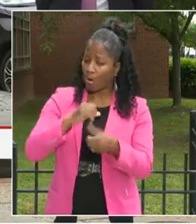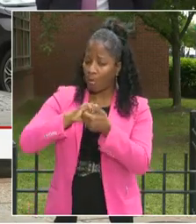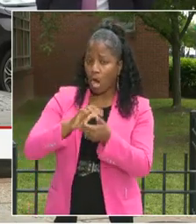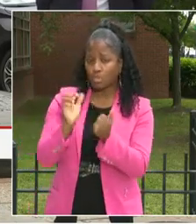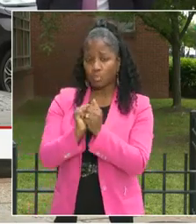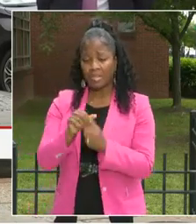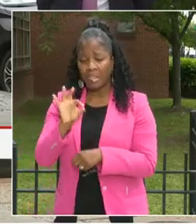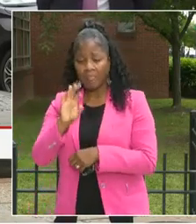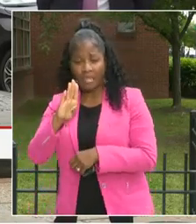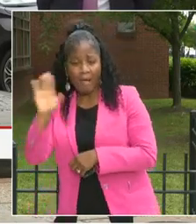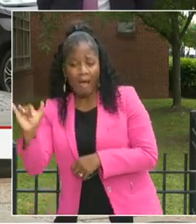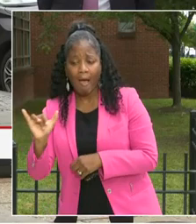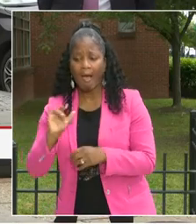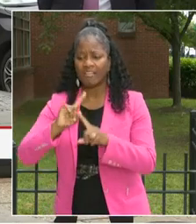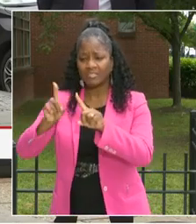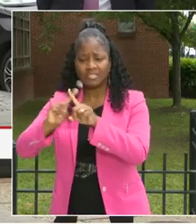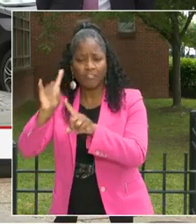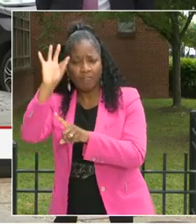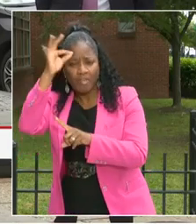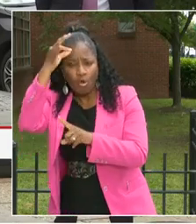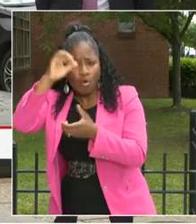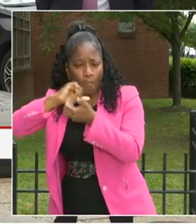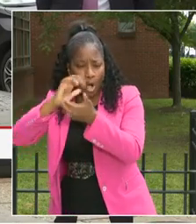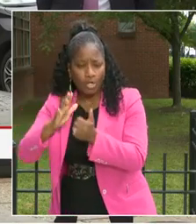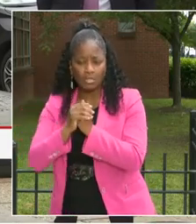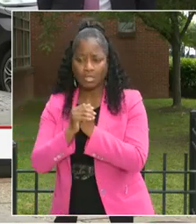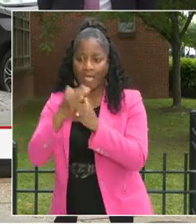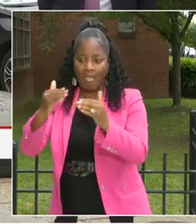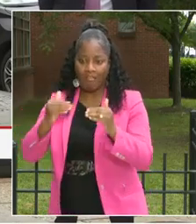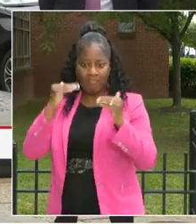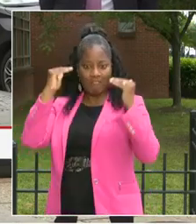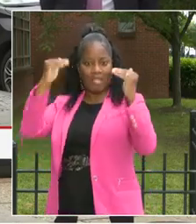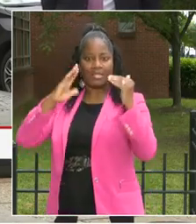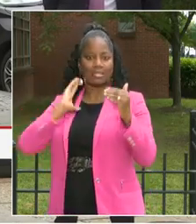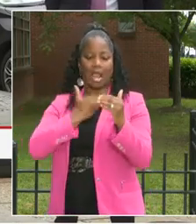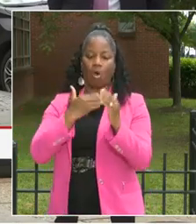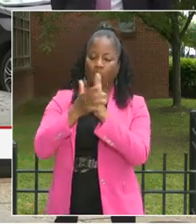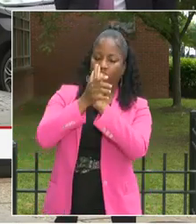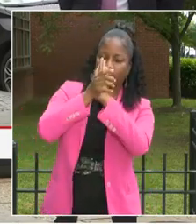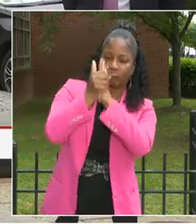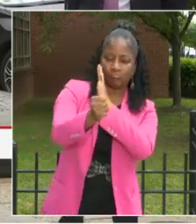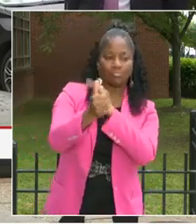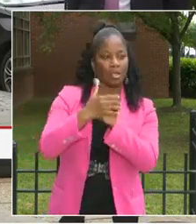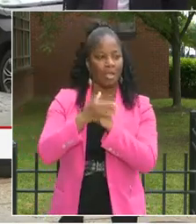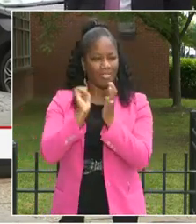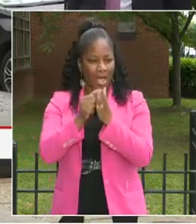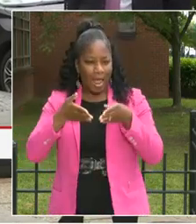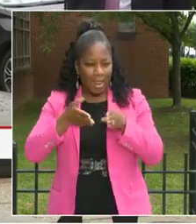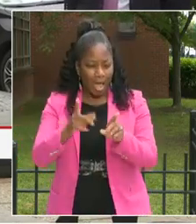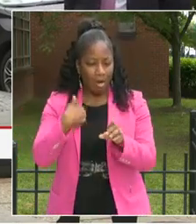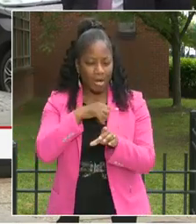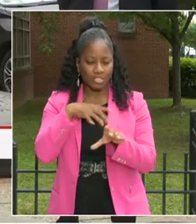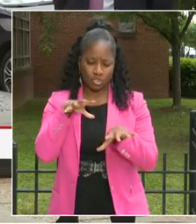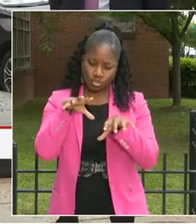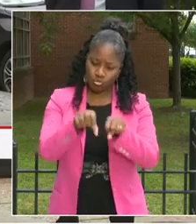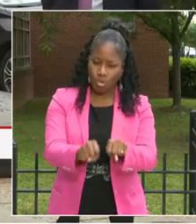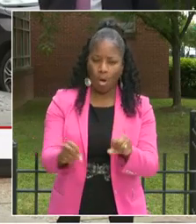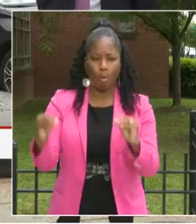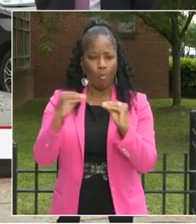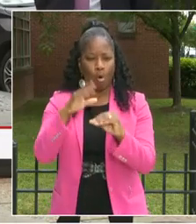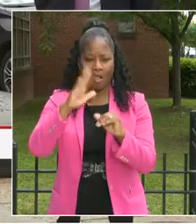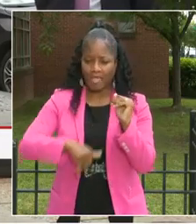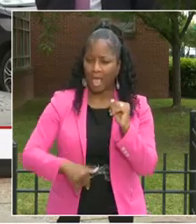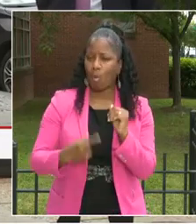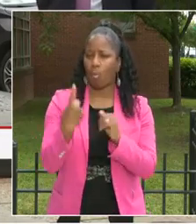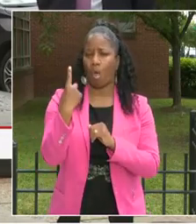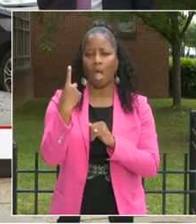partners advanced our investigative abilities and our technical expertise. and allowed us to secure multiple United States District